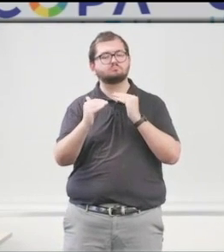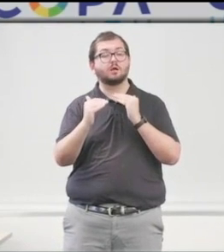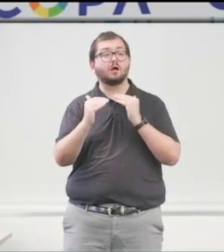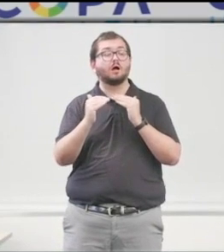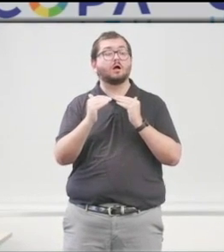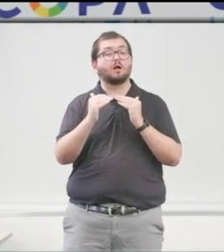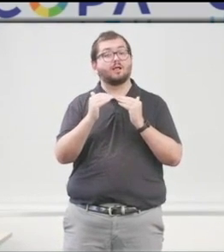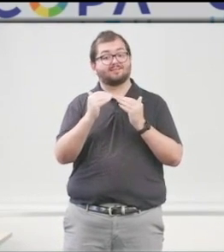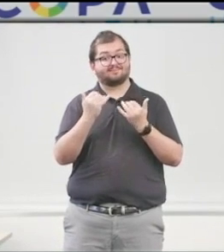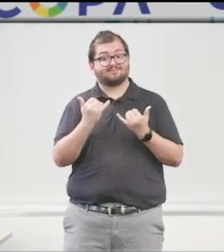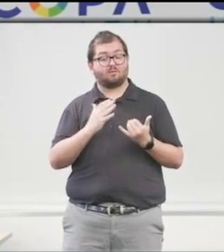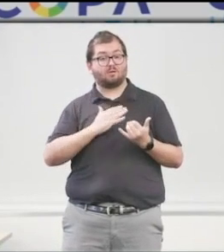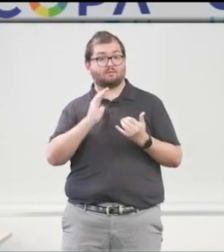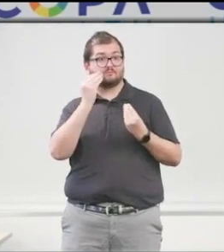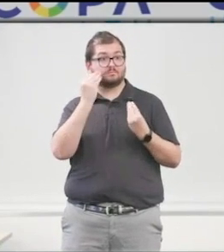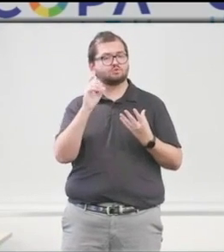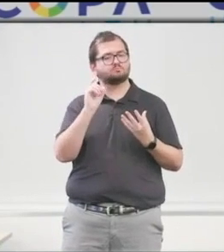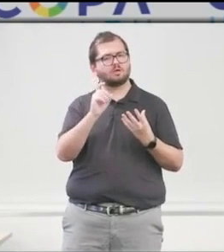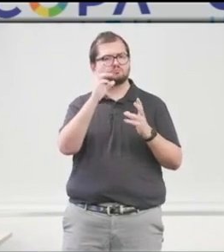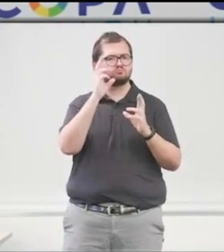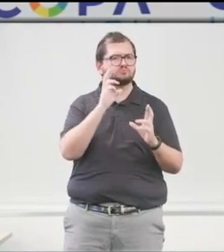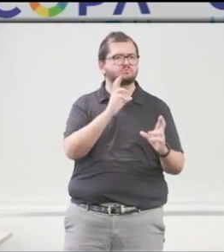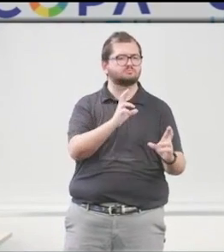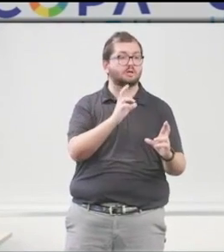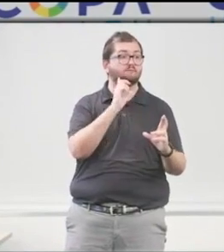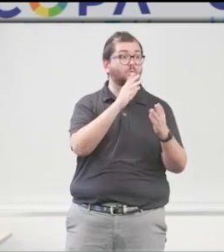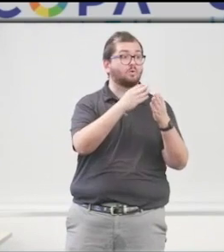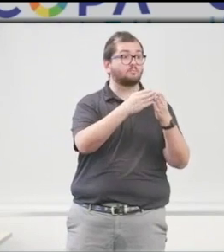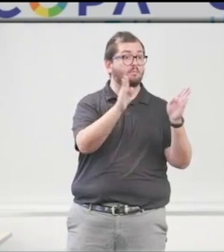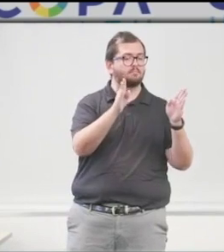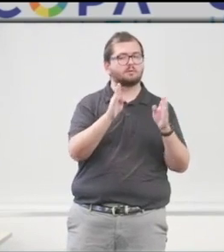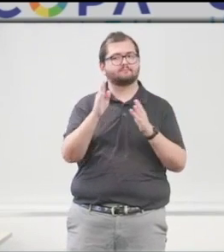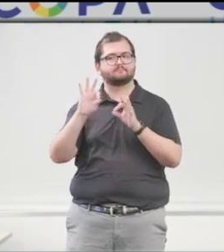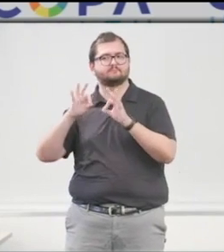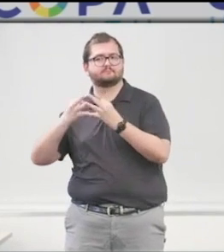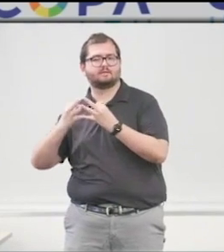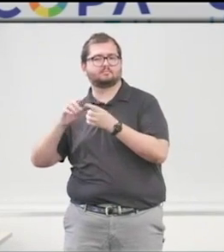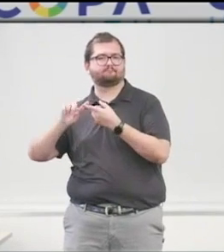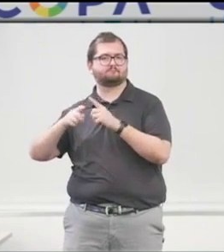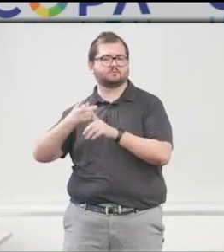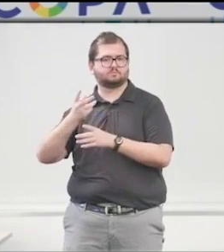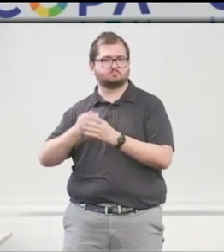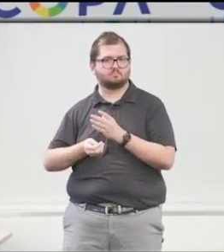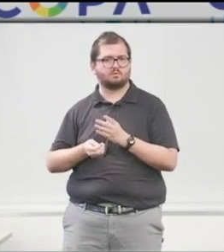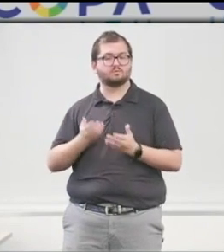to the organization, but also the families. And then to wrap it up, this goes way back because you may be saying, okay, well, how does this affect us?